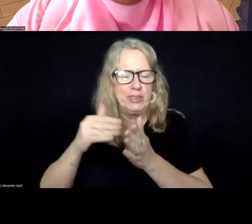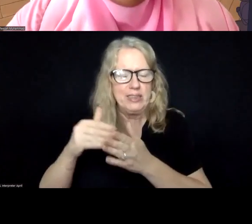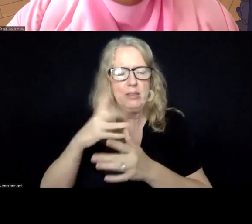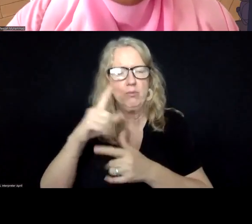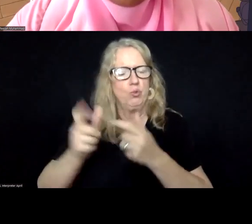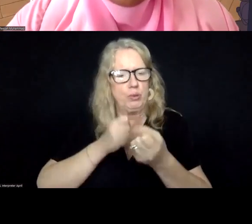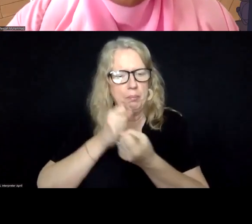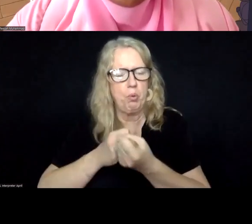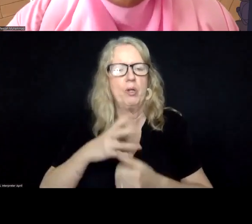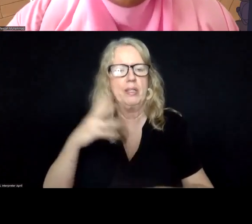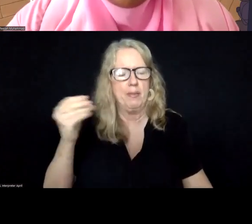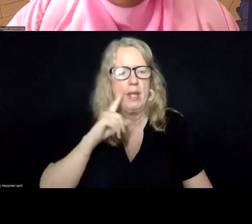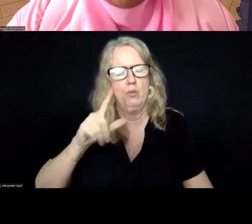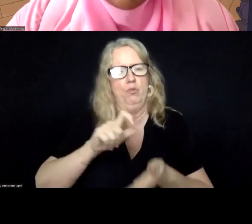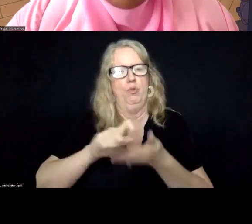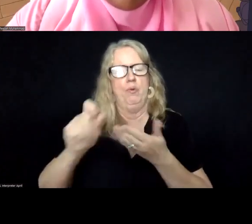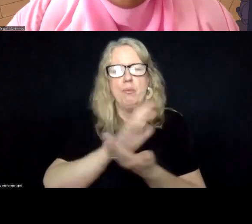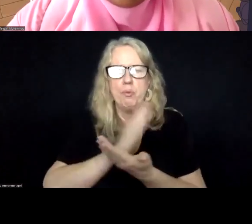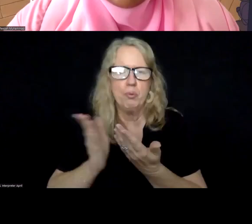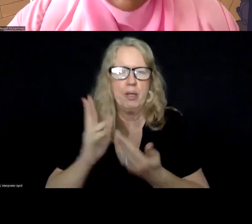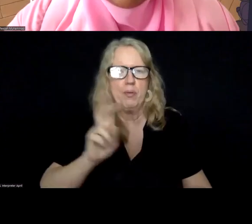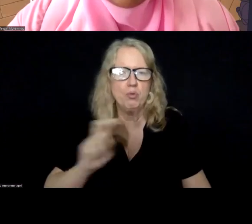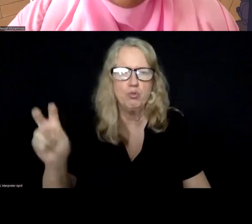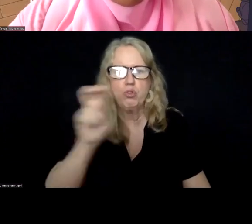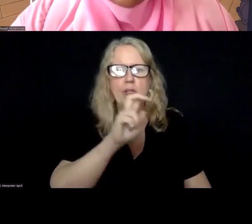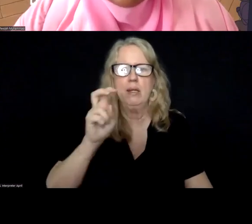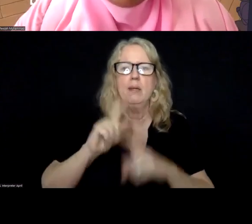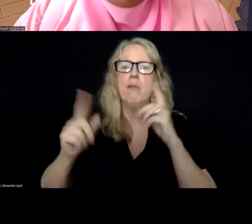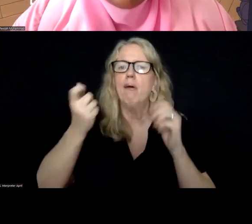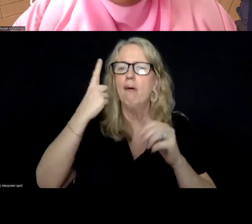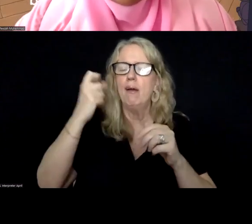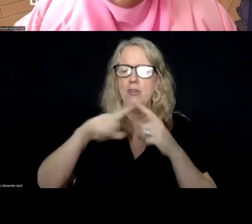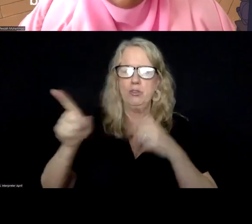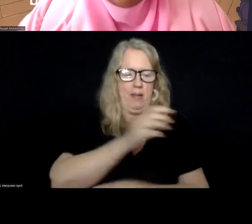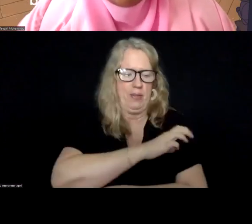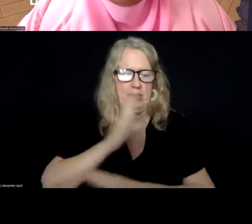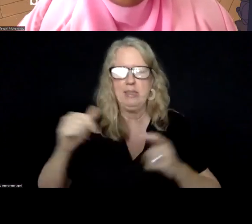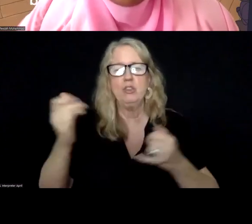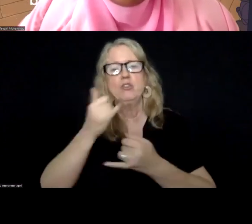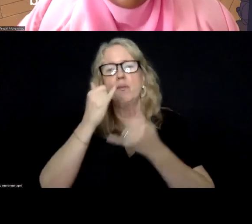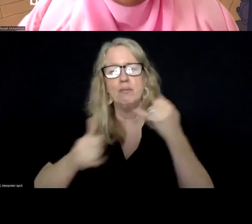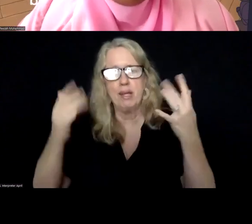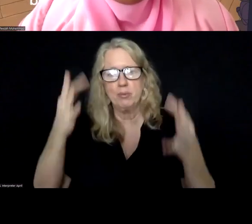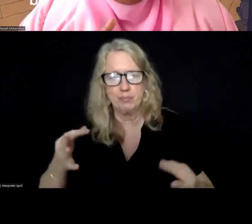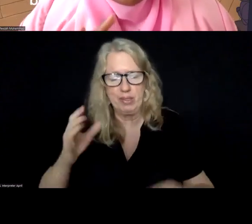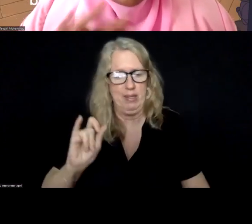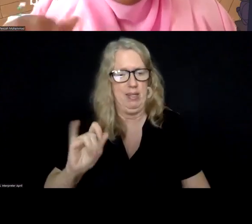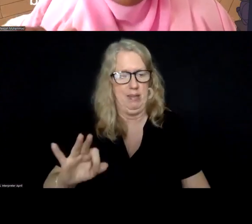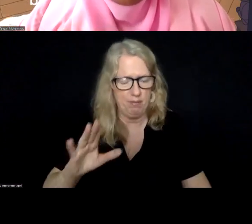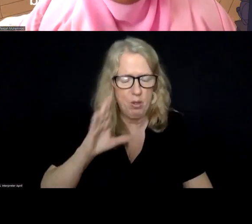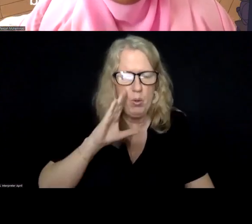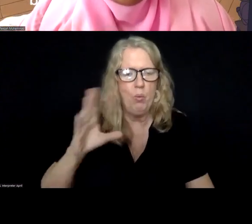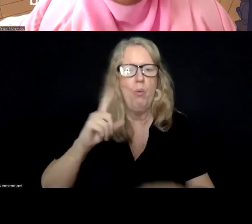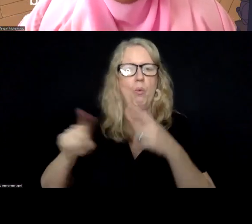support the patient throughout their journey. The good thing about this is that the clinicians has the final say on whether or not what